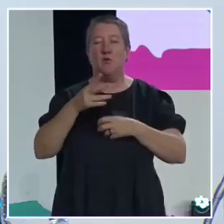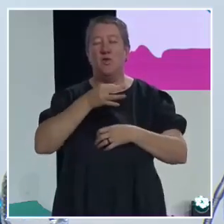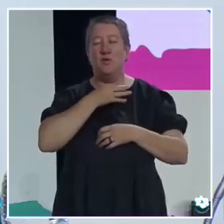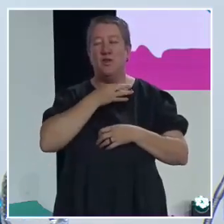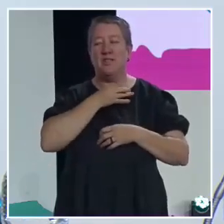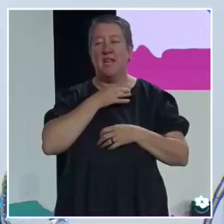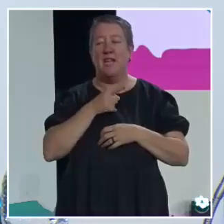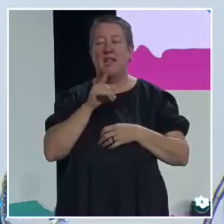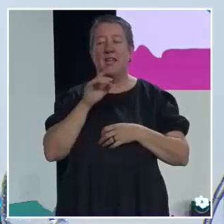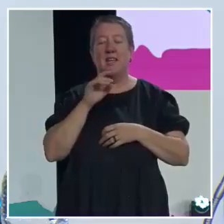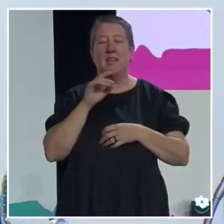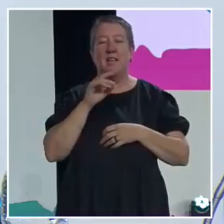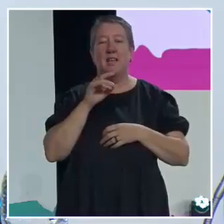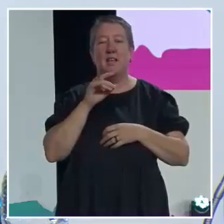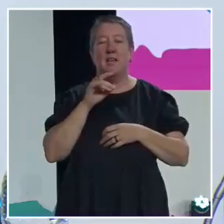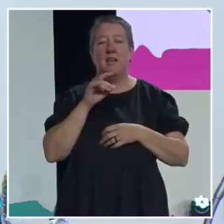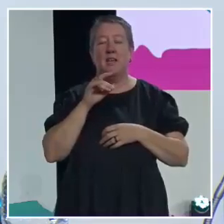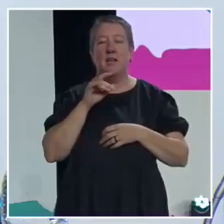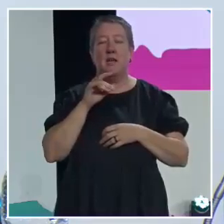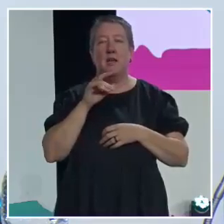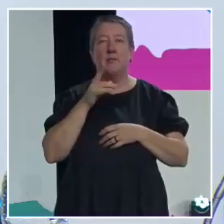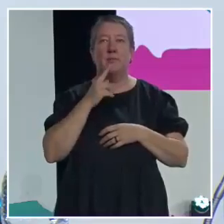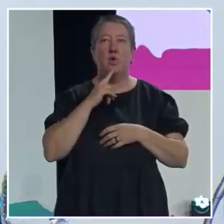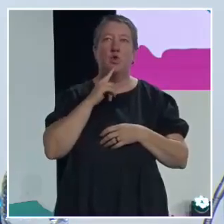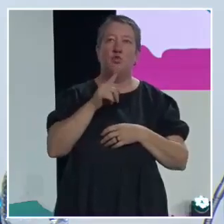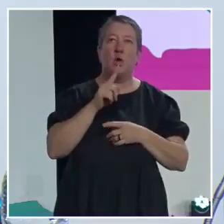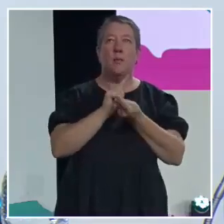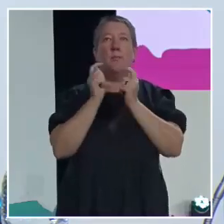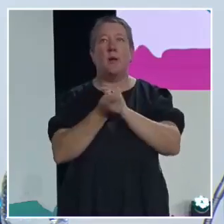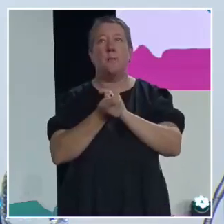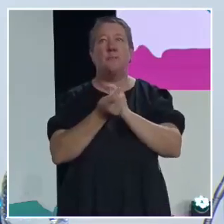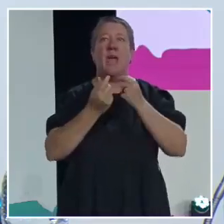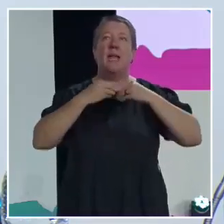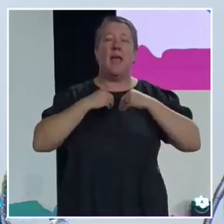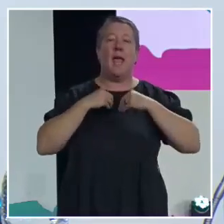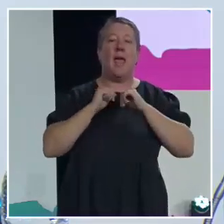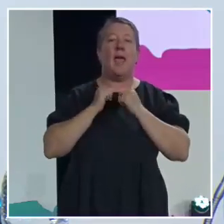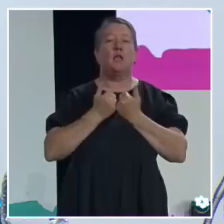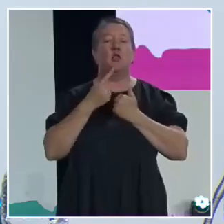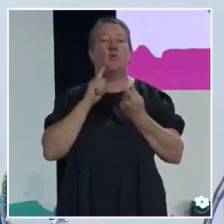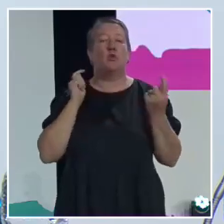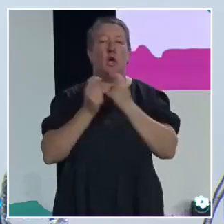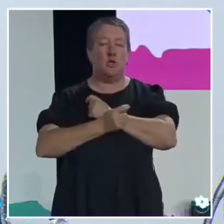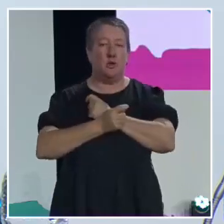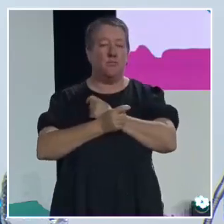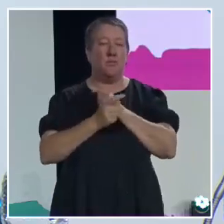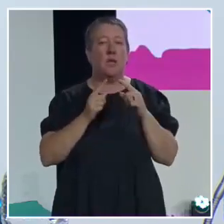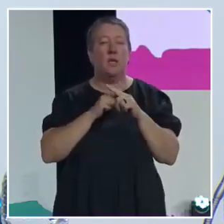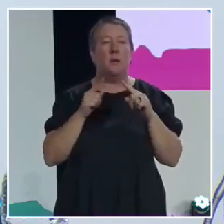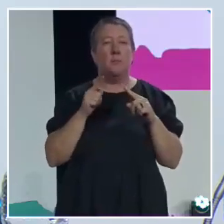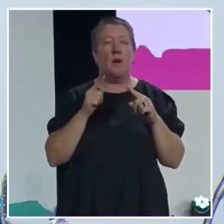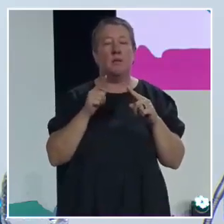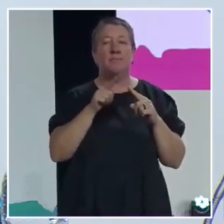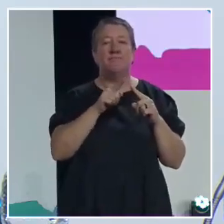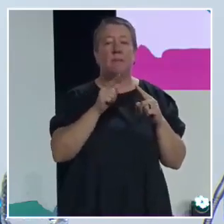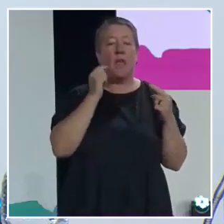highlight, and to really become an agent for change. But I see there's a kind of gap between theory